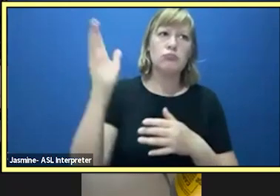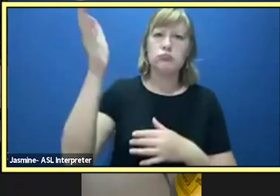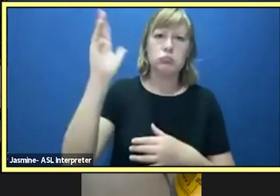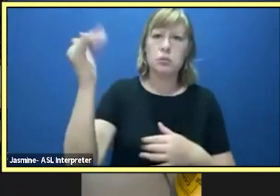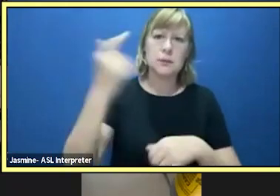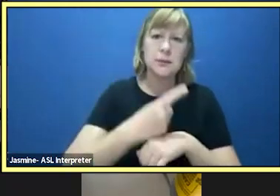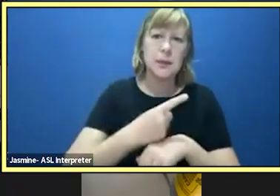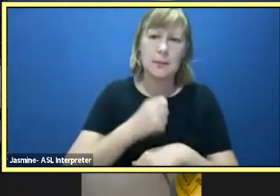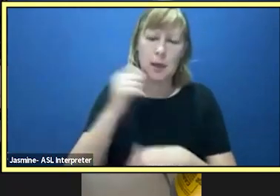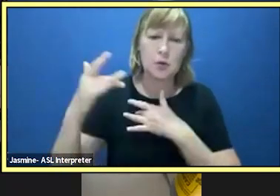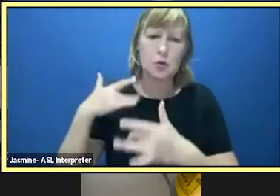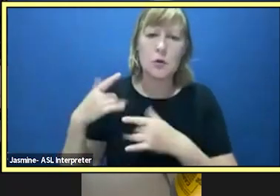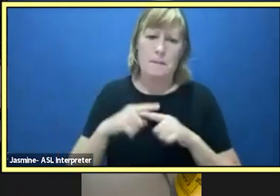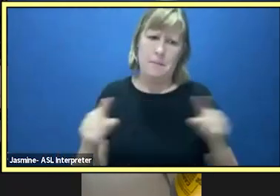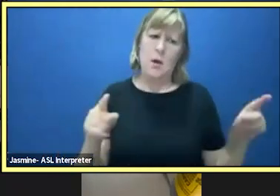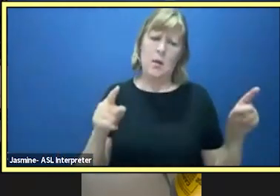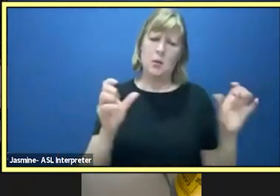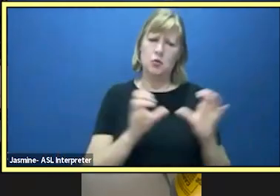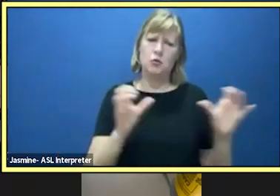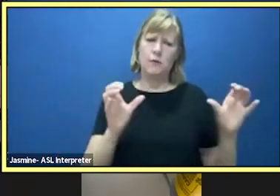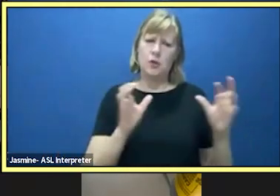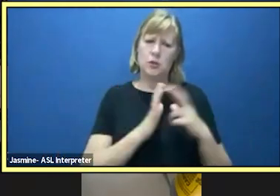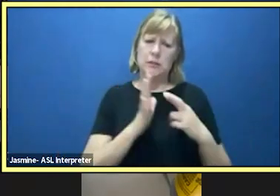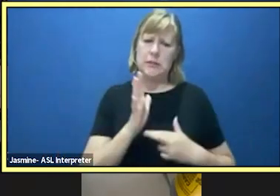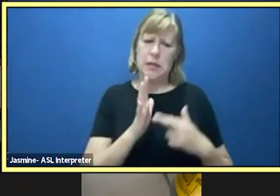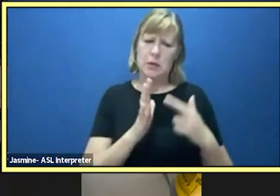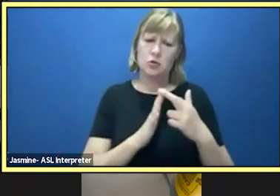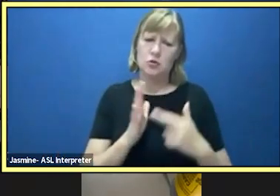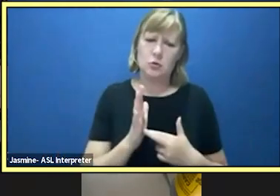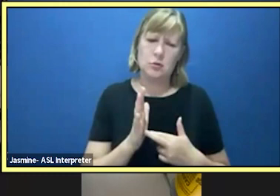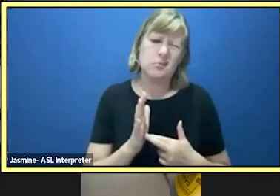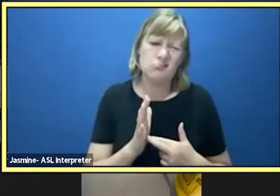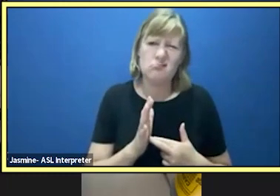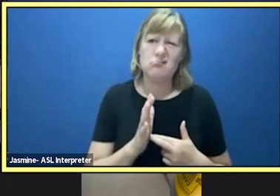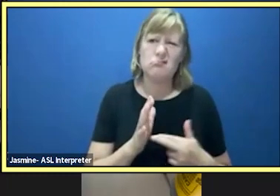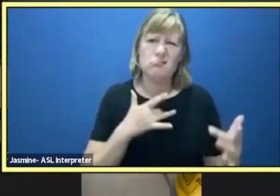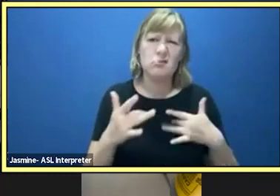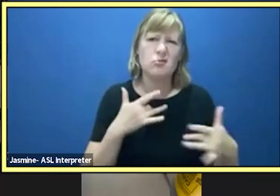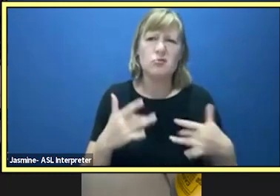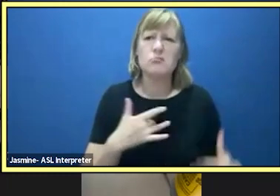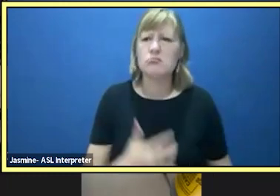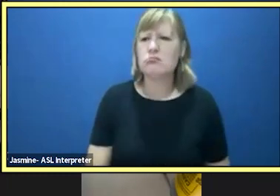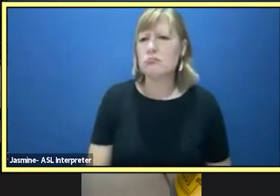standards are, at least currently. I'll be personally providing